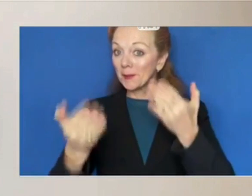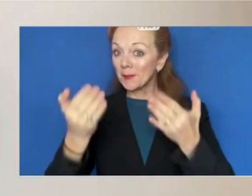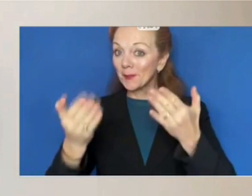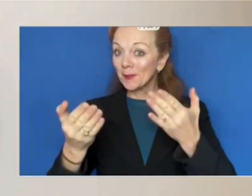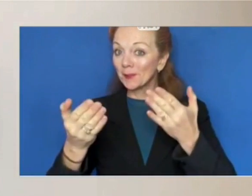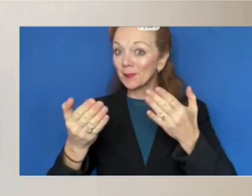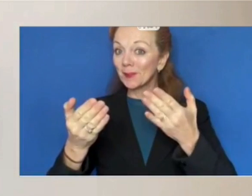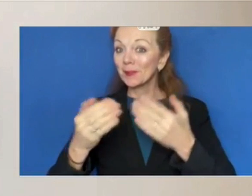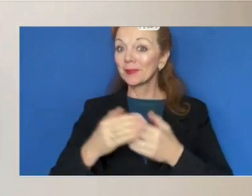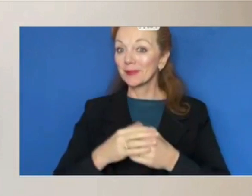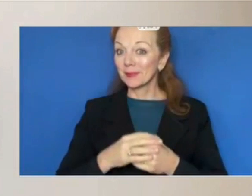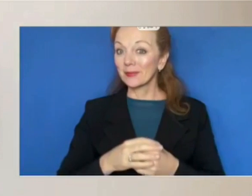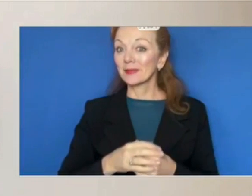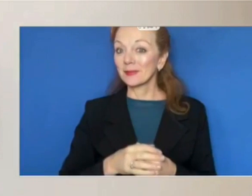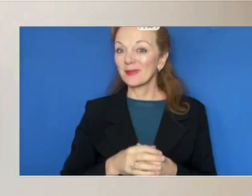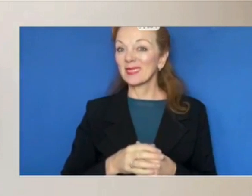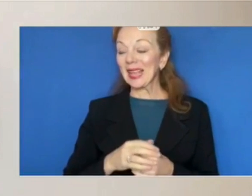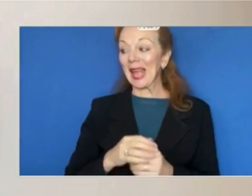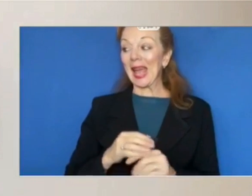information of that identity theft victim.